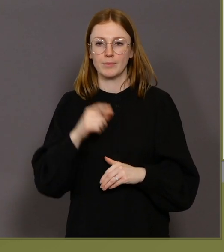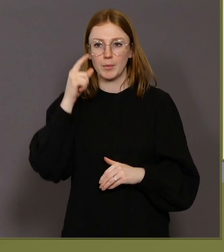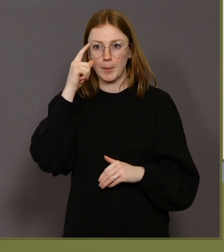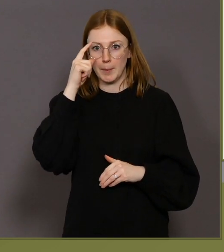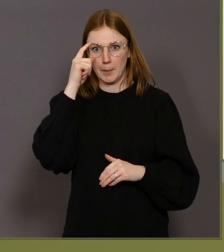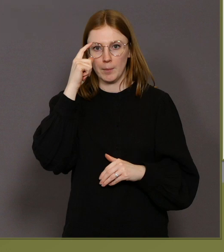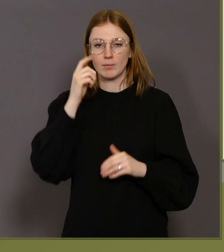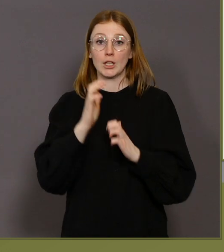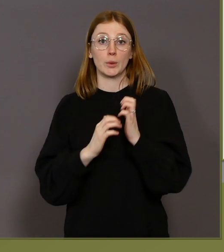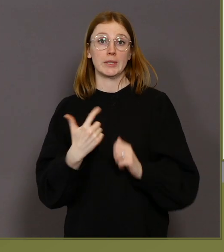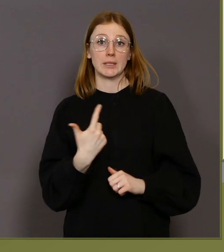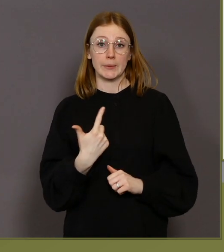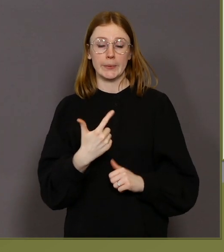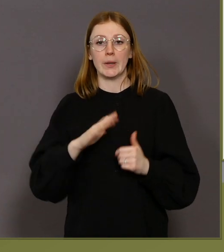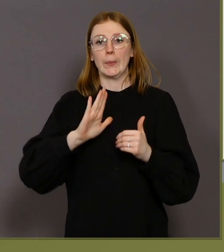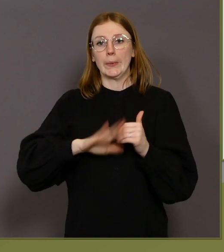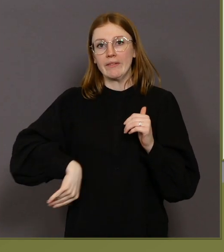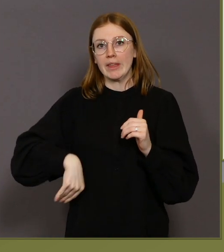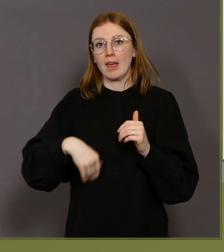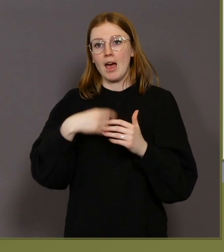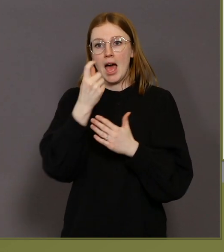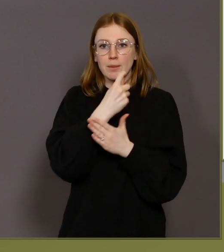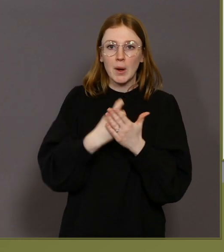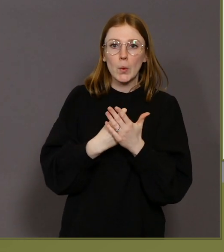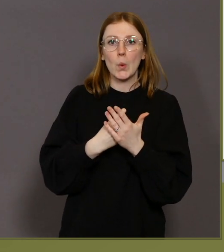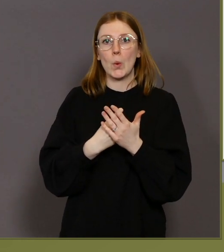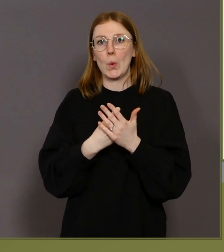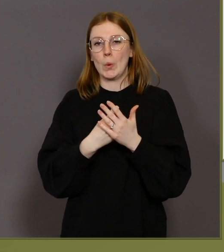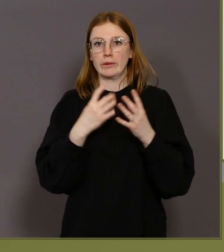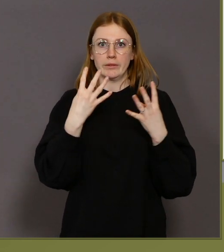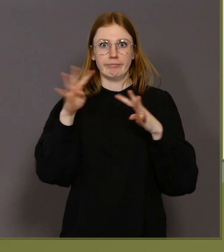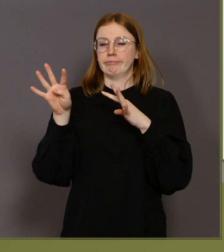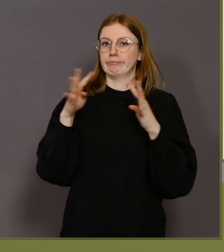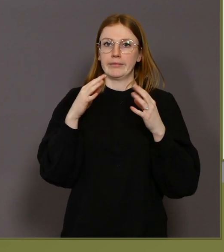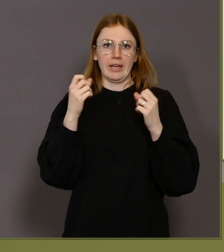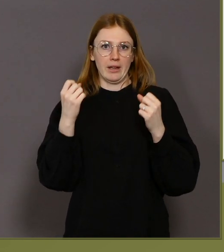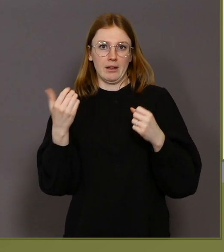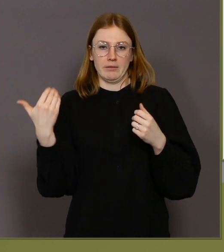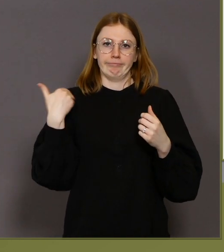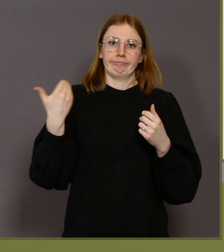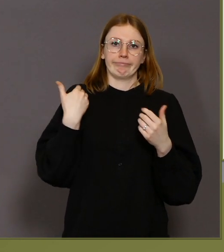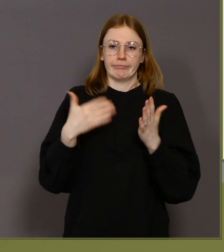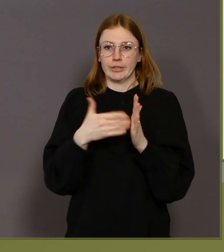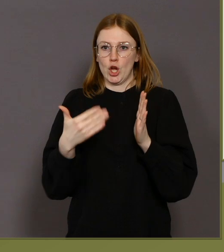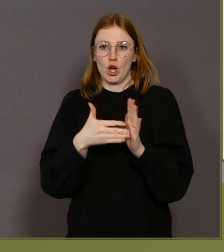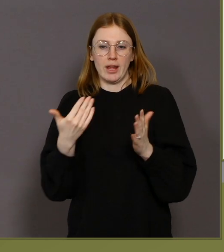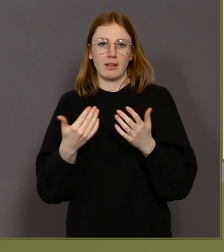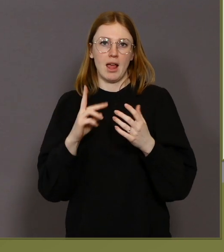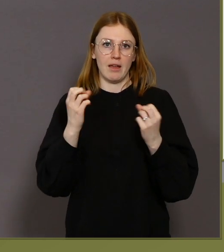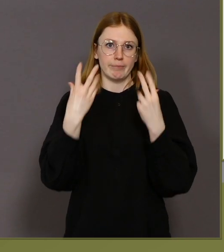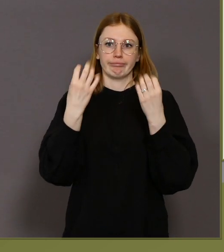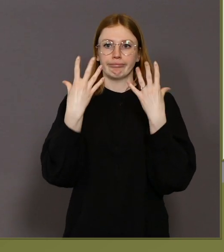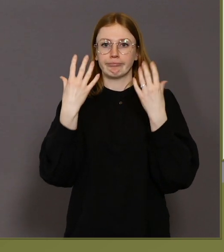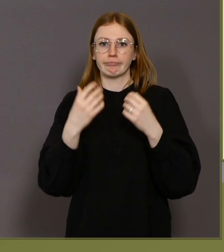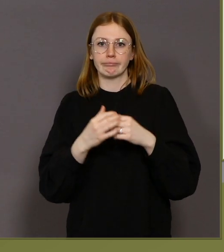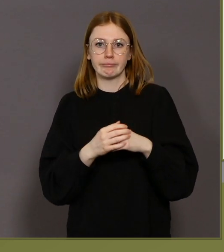The seventh rule is avoid animations, distractions, flickering, timeouts, and interruptions. And again, that's the same